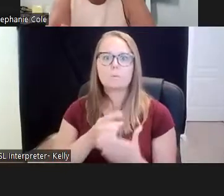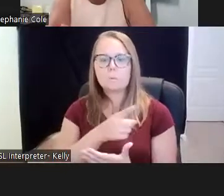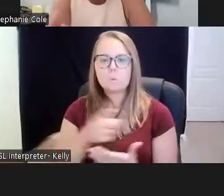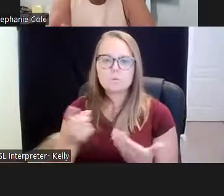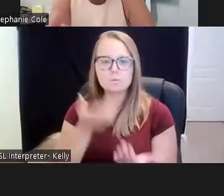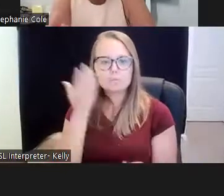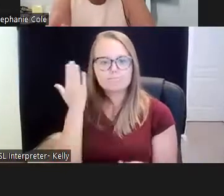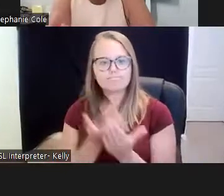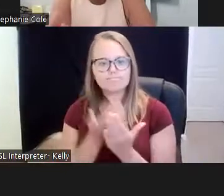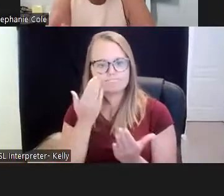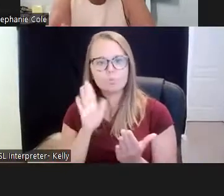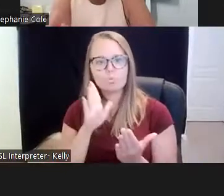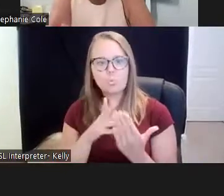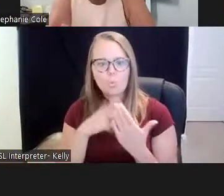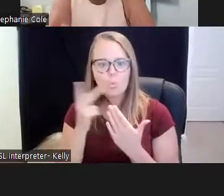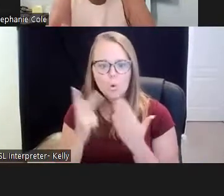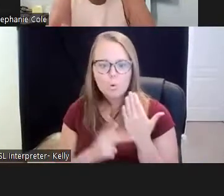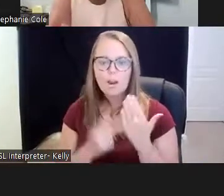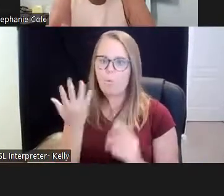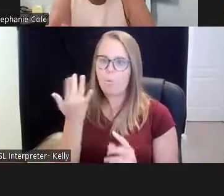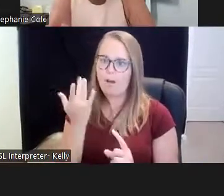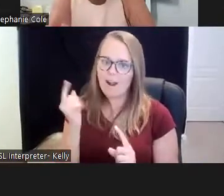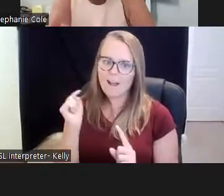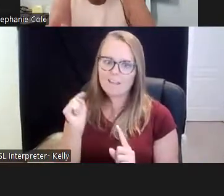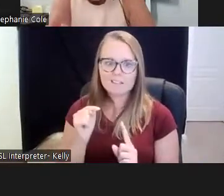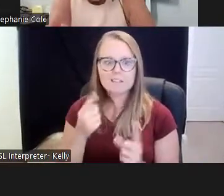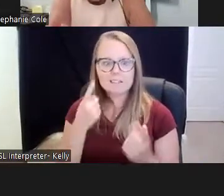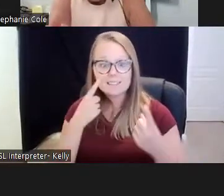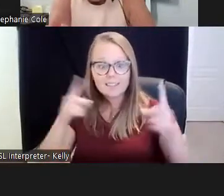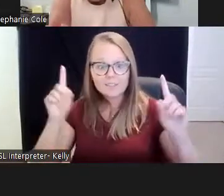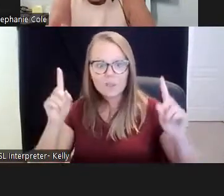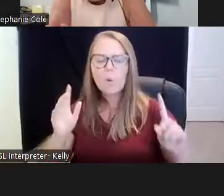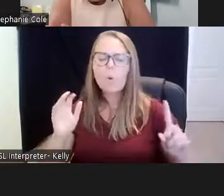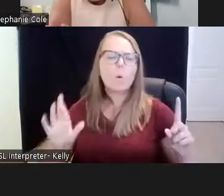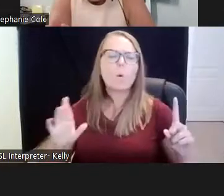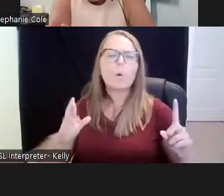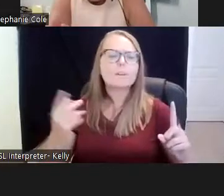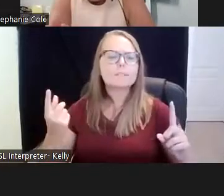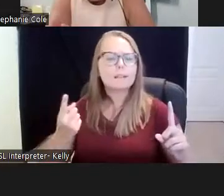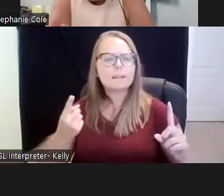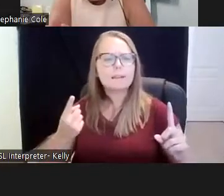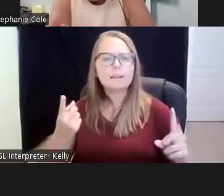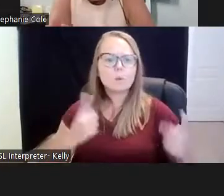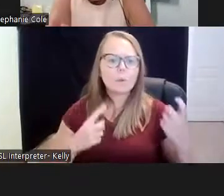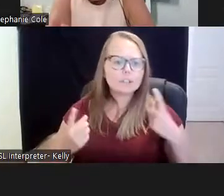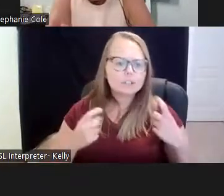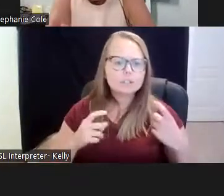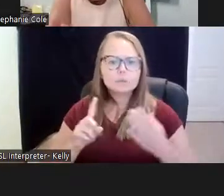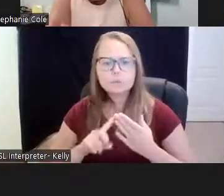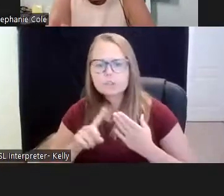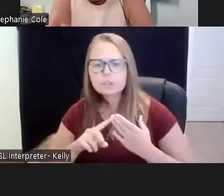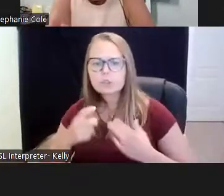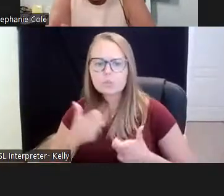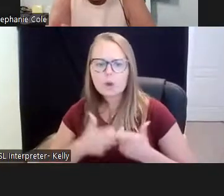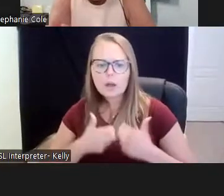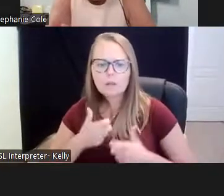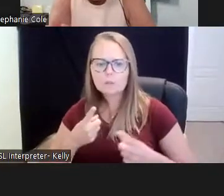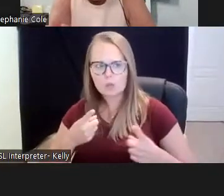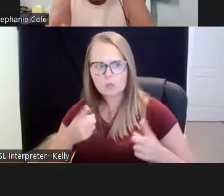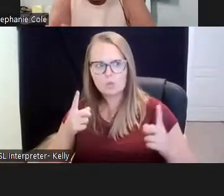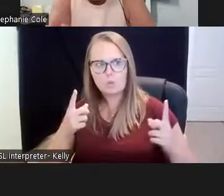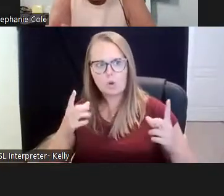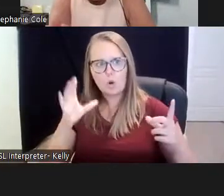your programs and why they're so successful? Or are there things that you, questions or research issues that you're looking at